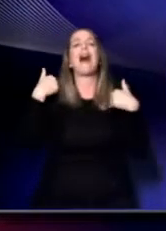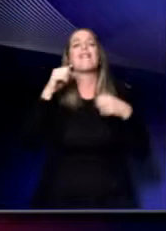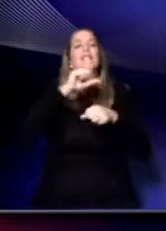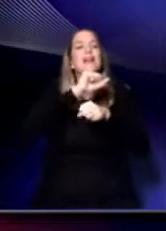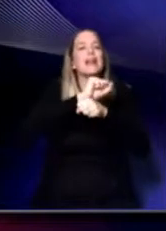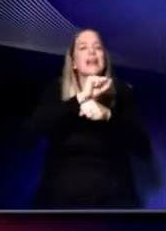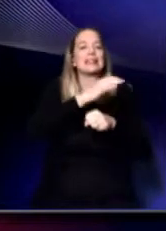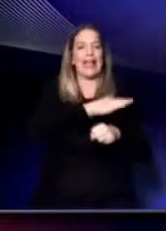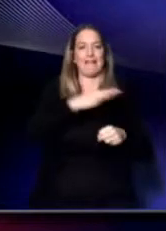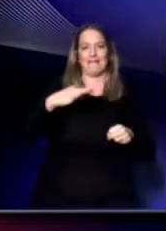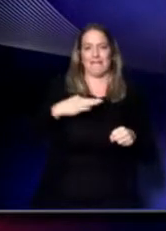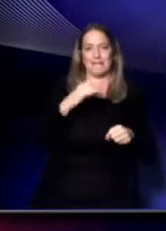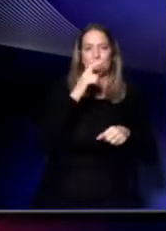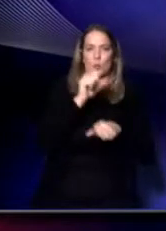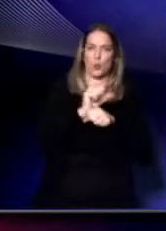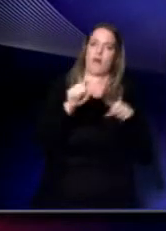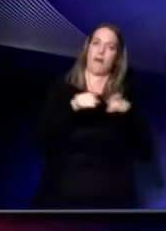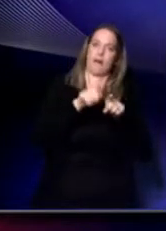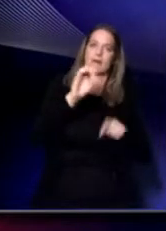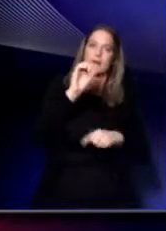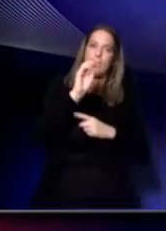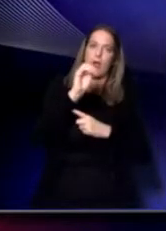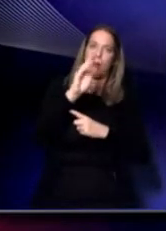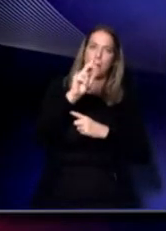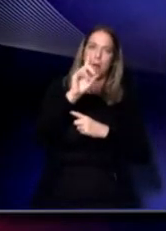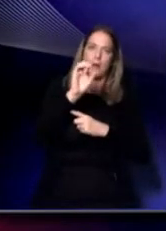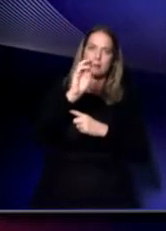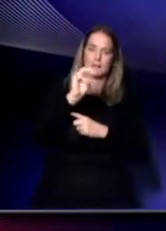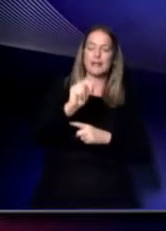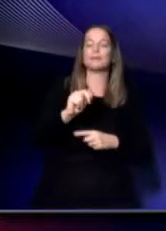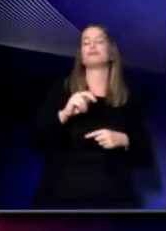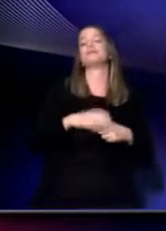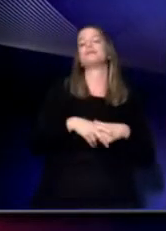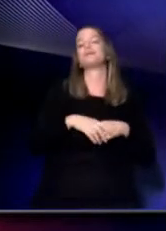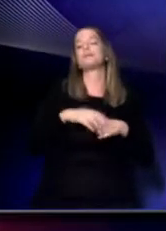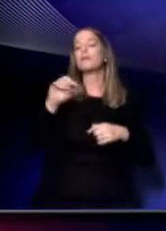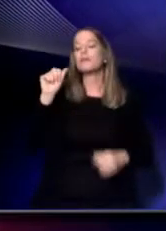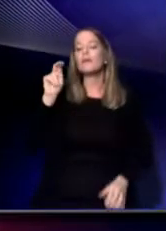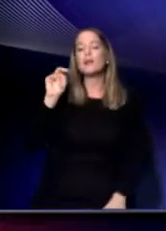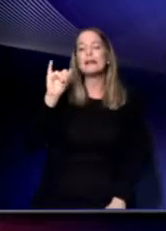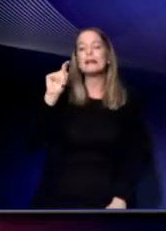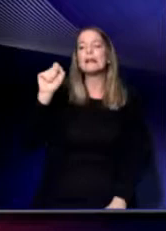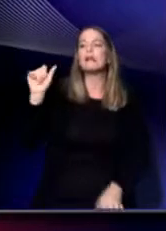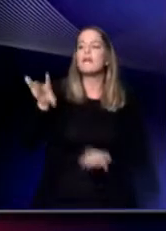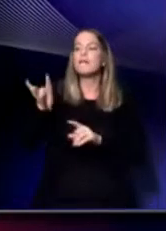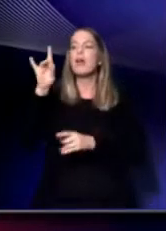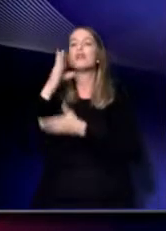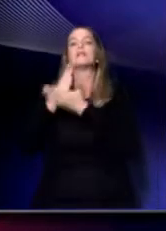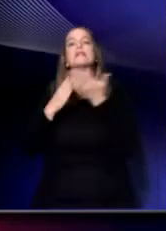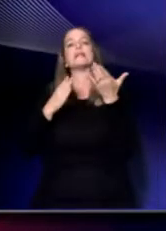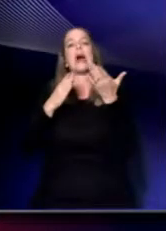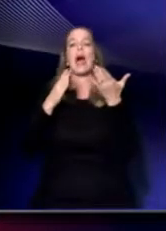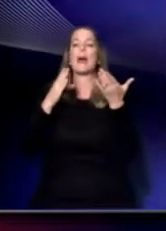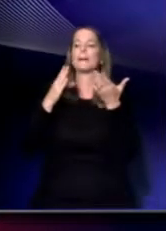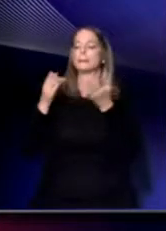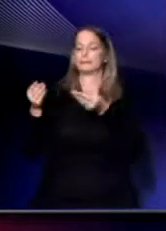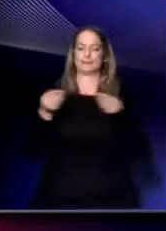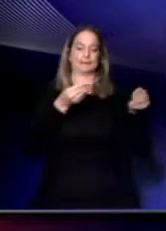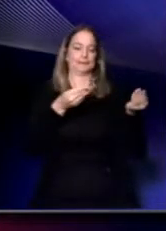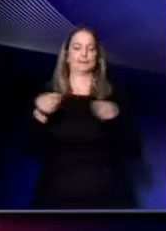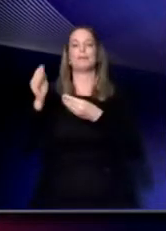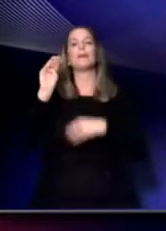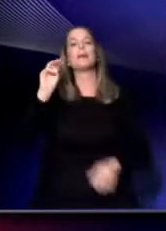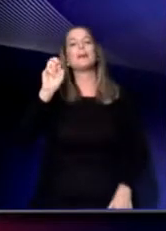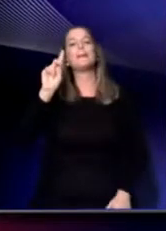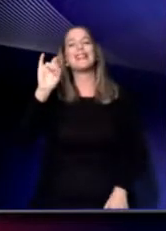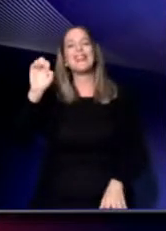in many cases, mediators, most times they're lawyers, serve, they take off their lawyer hat and